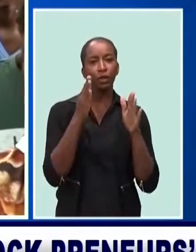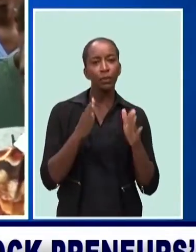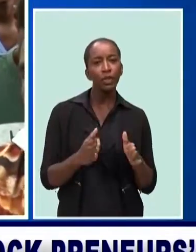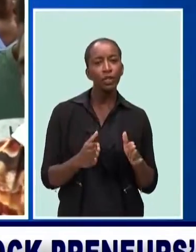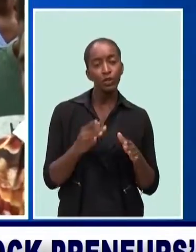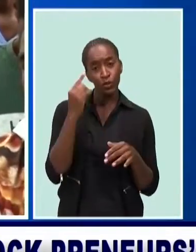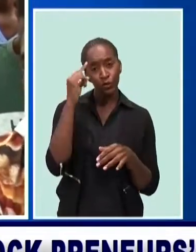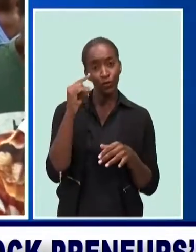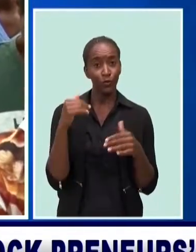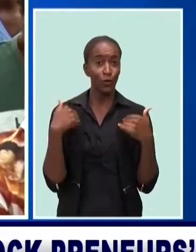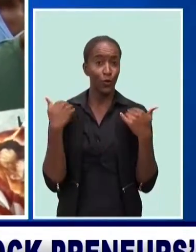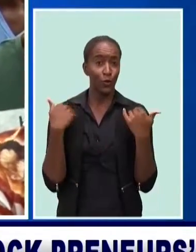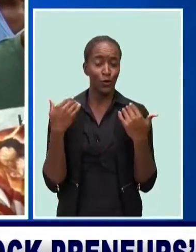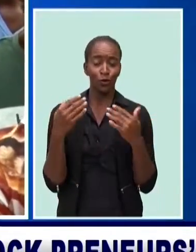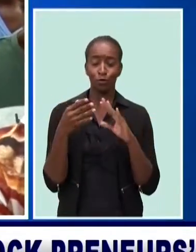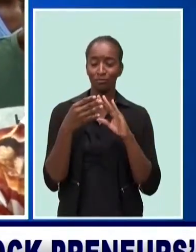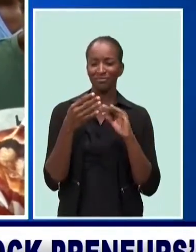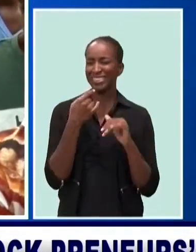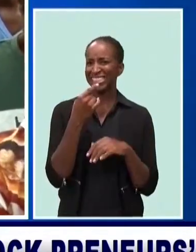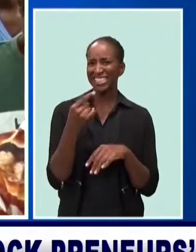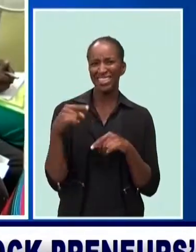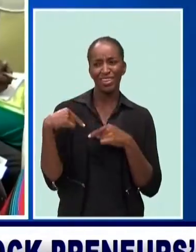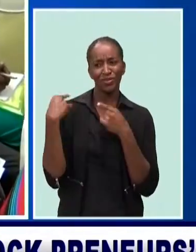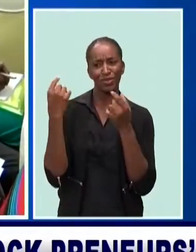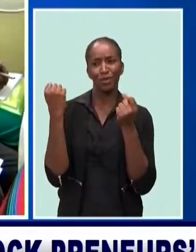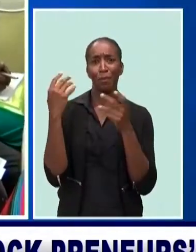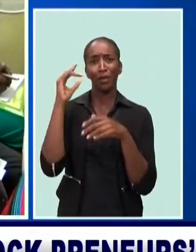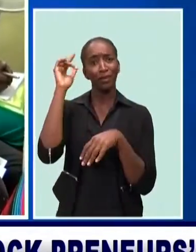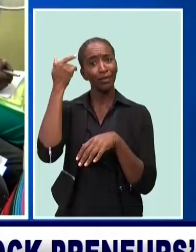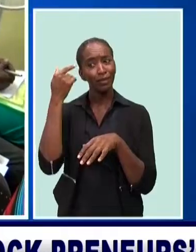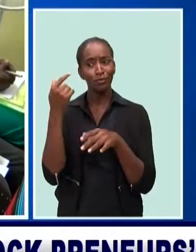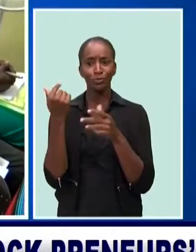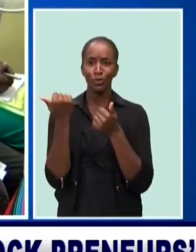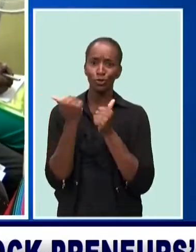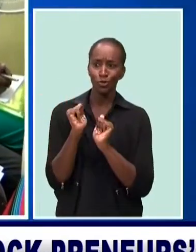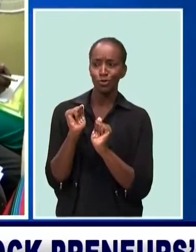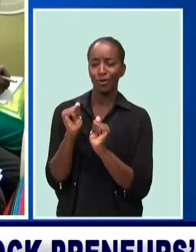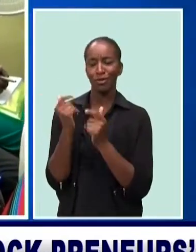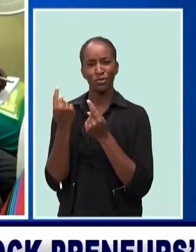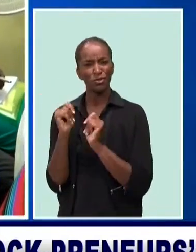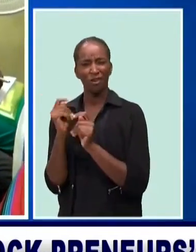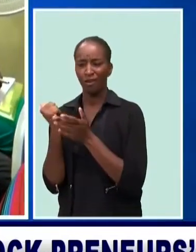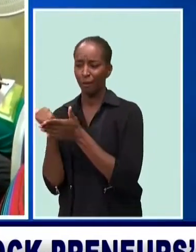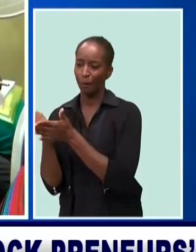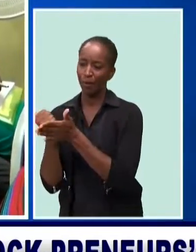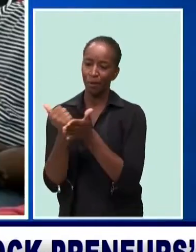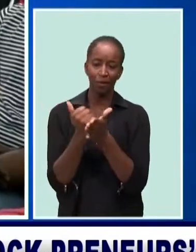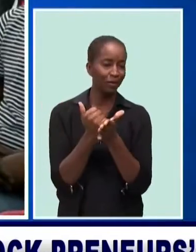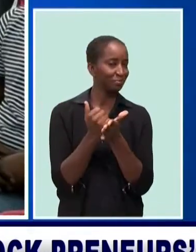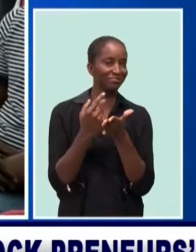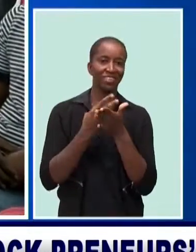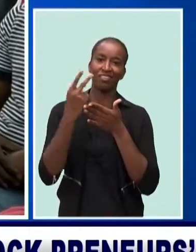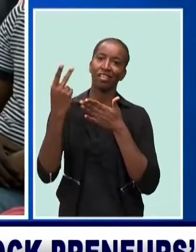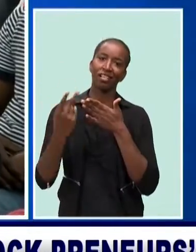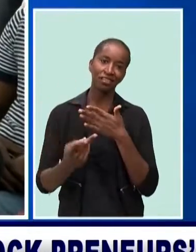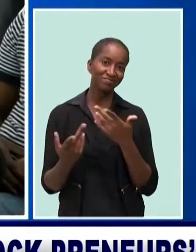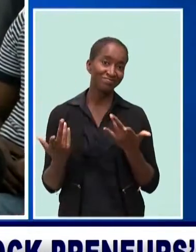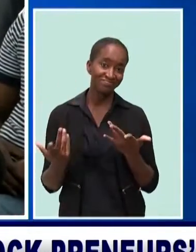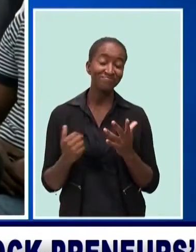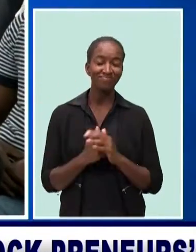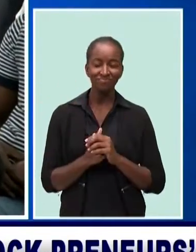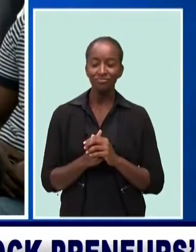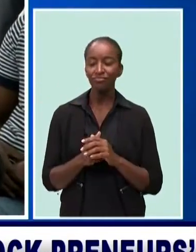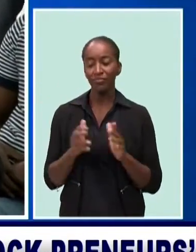governments have tried all sorts of intervention methods, but to no avail. He told youth on the blocks once they put down their weapons, they